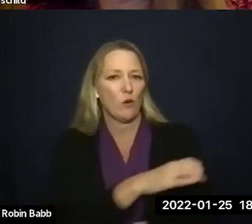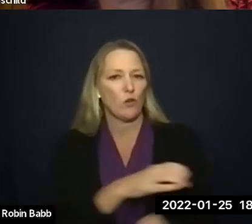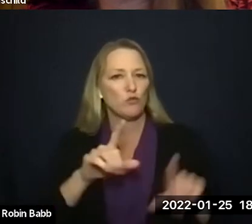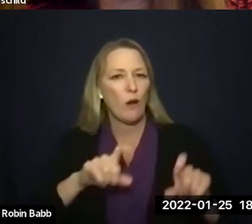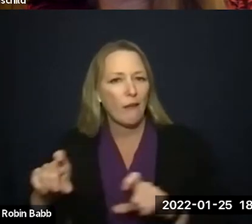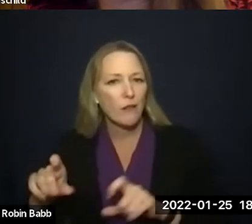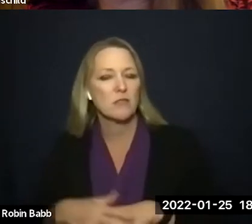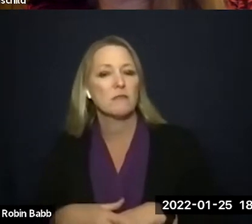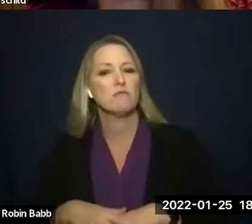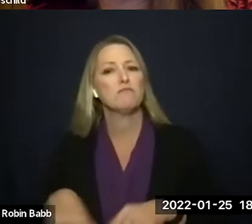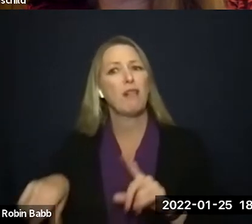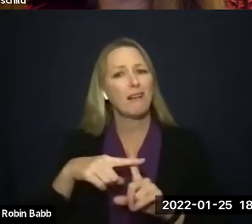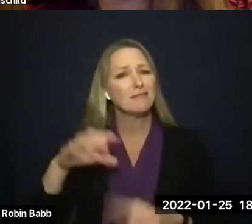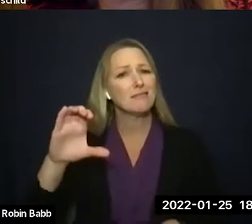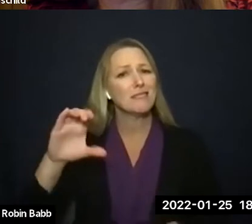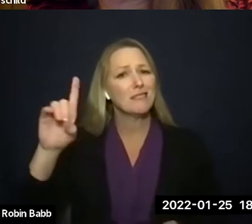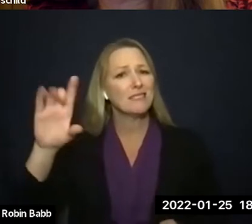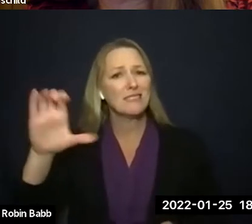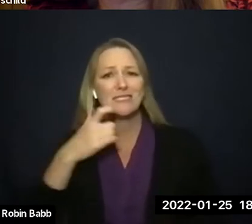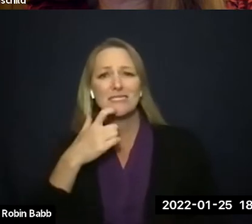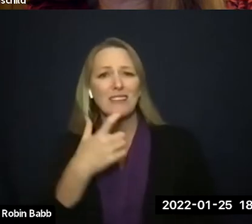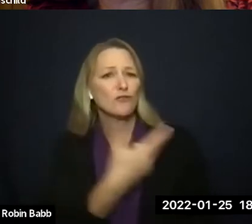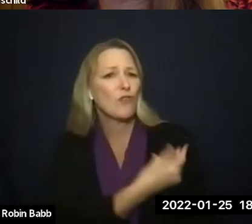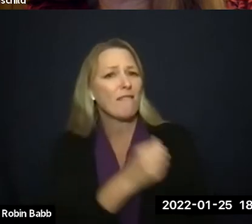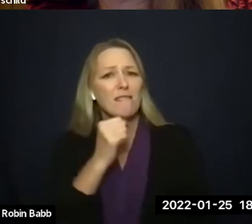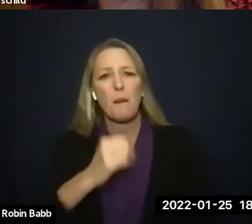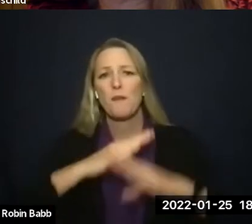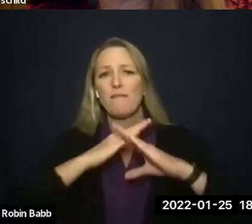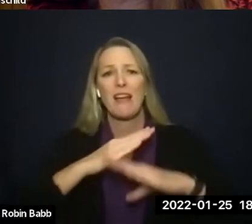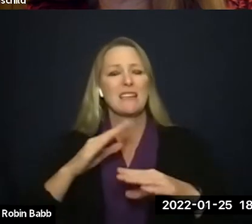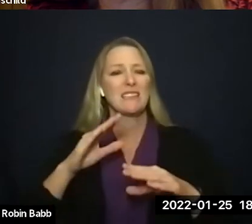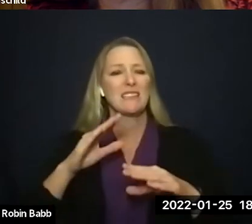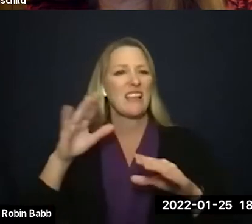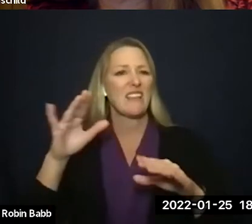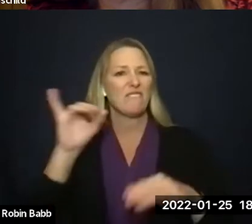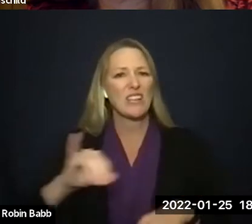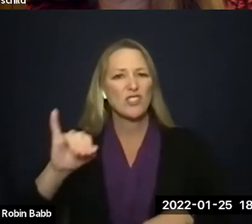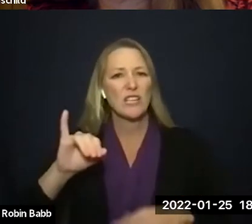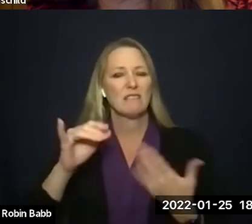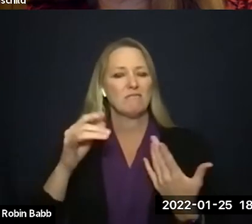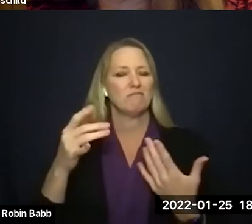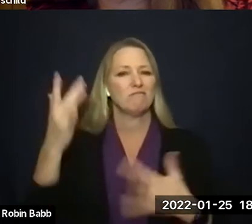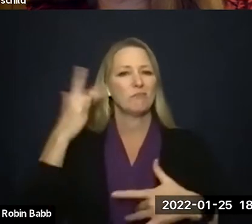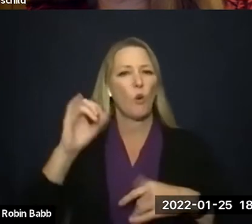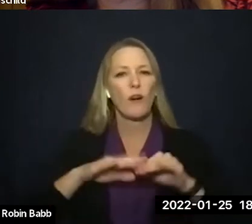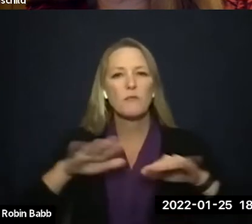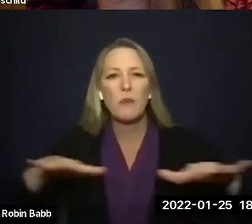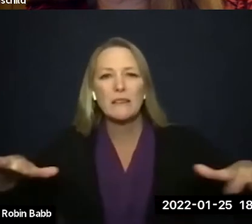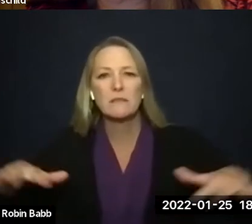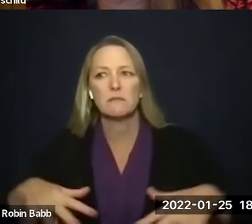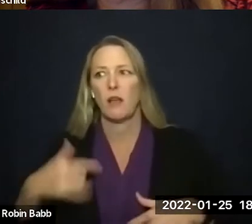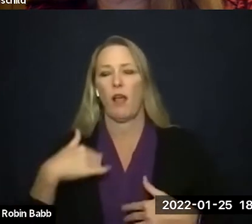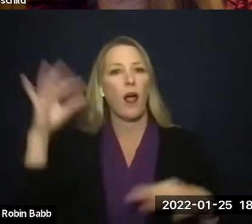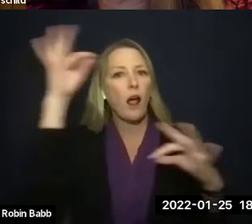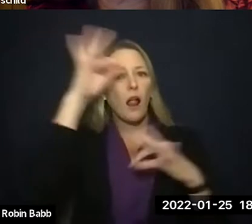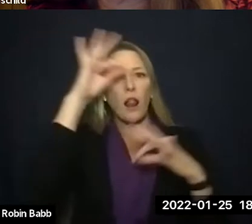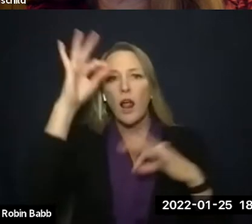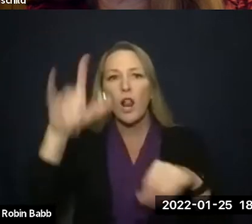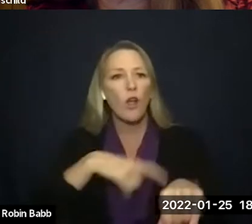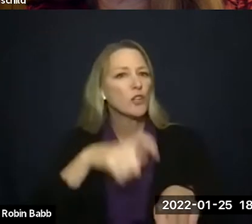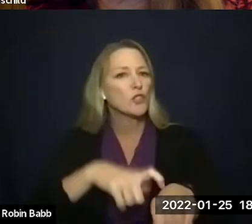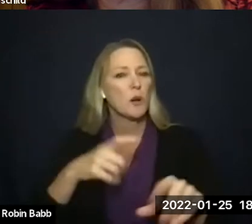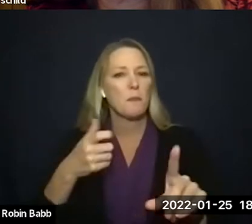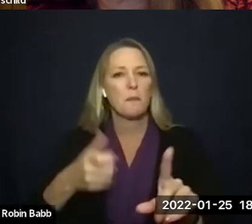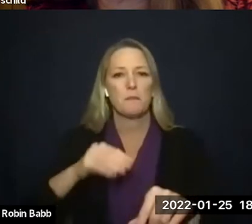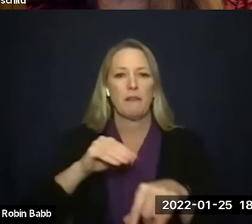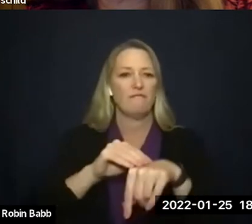cdc has admitted that these shots do not prevent infection or transmission and we have no idea what the long-term effects of these vaccines will be but